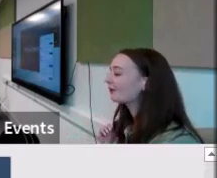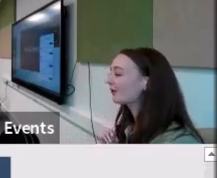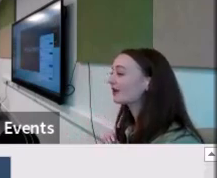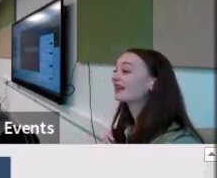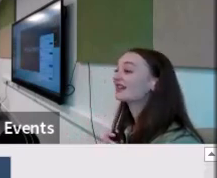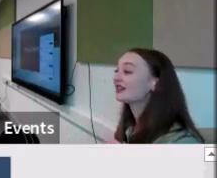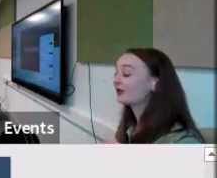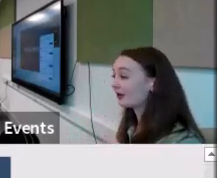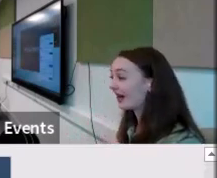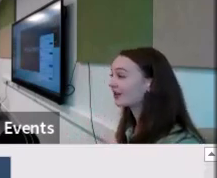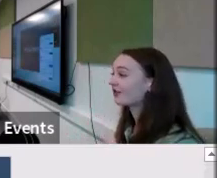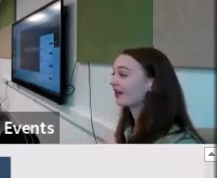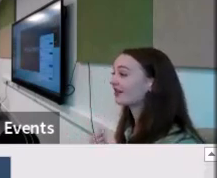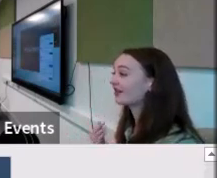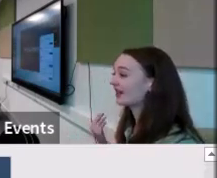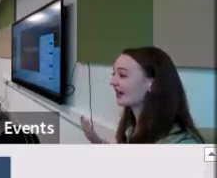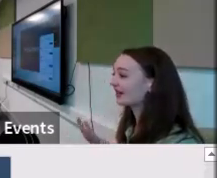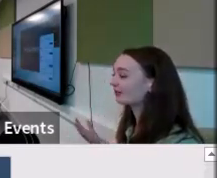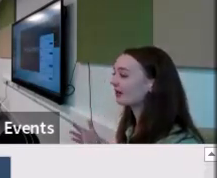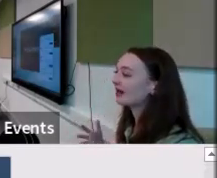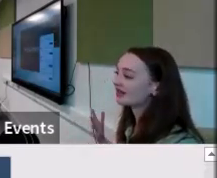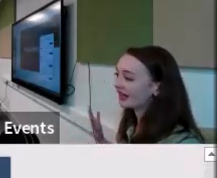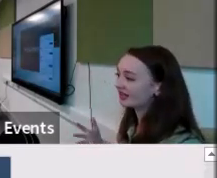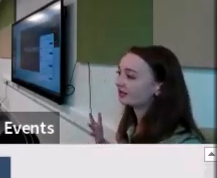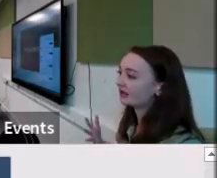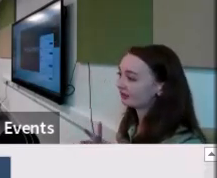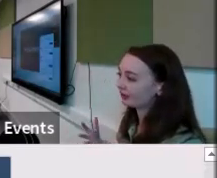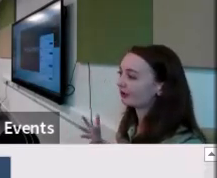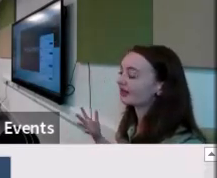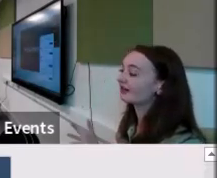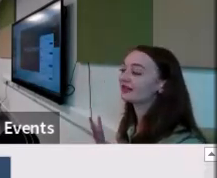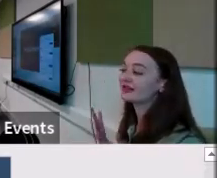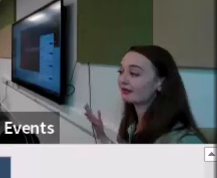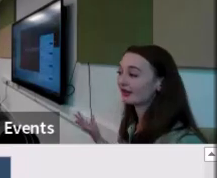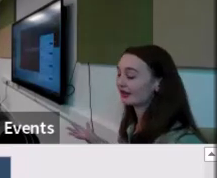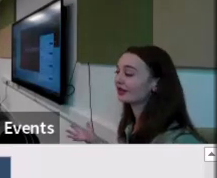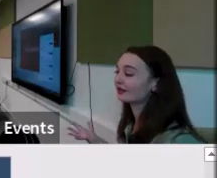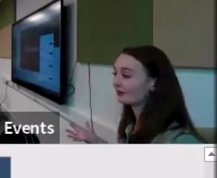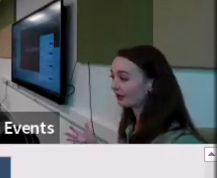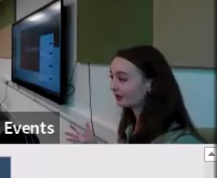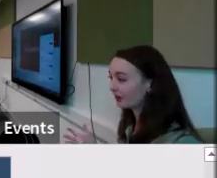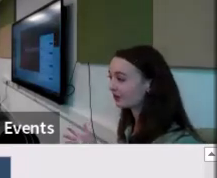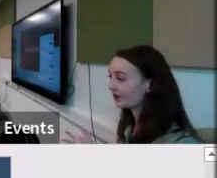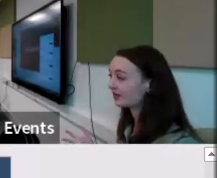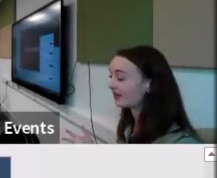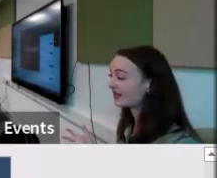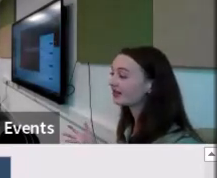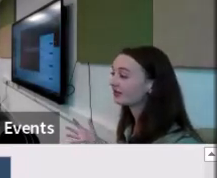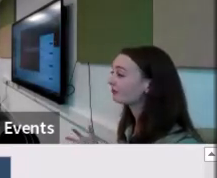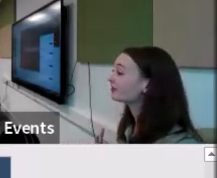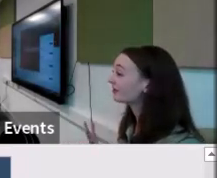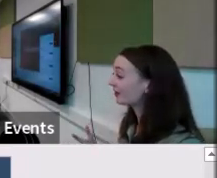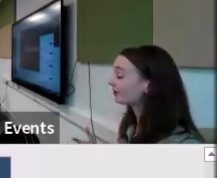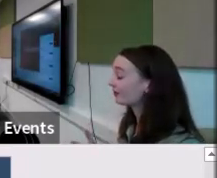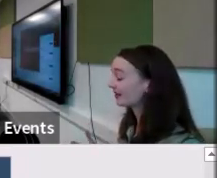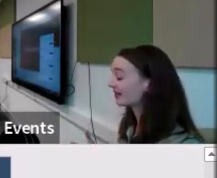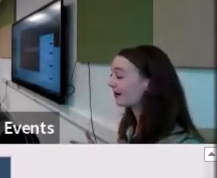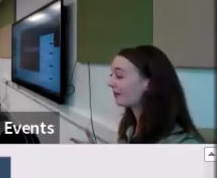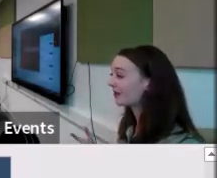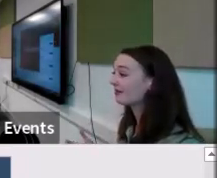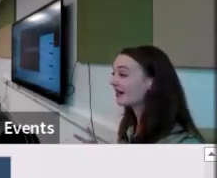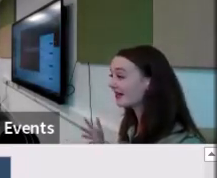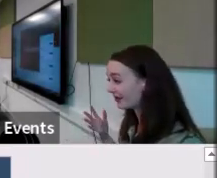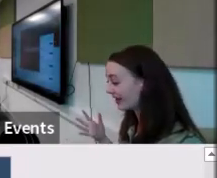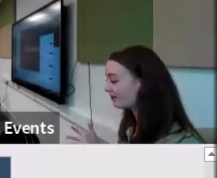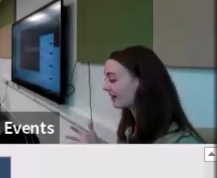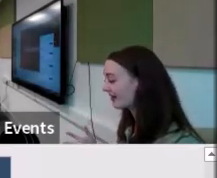I work for an organisation called Astrid, and we match talented people with chronic illnesses with inclusive employment opportunities. We're doing a lot of stuff in this